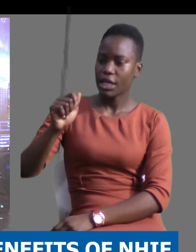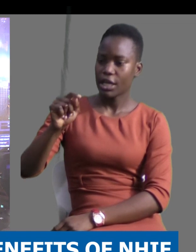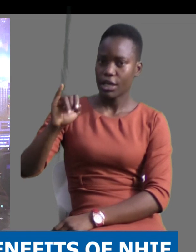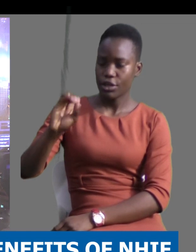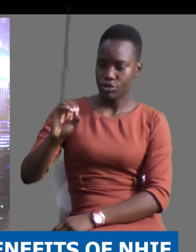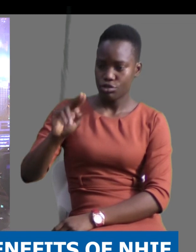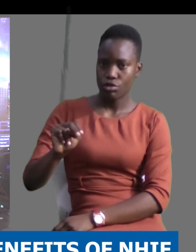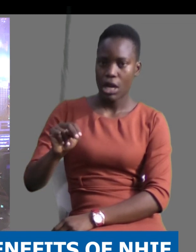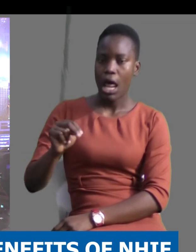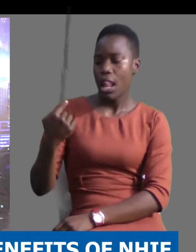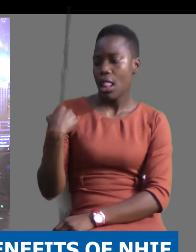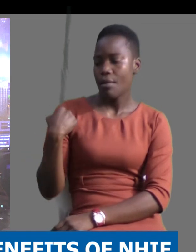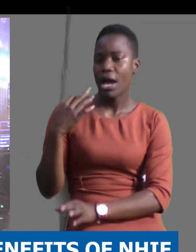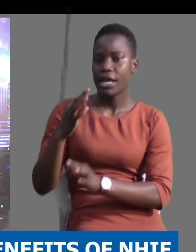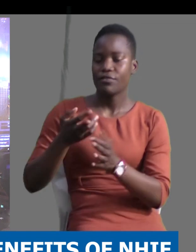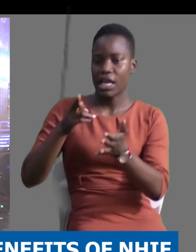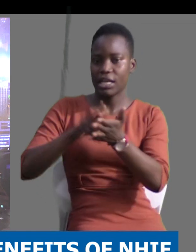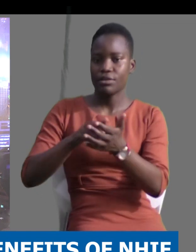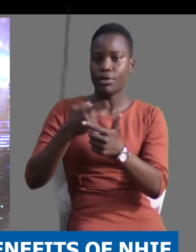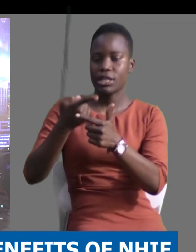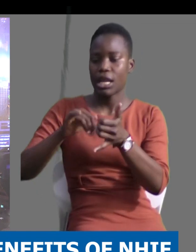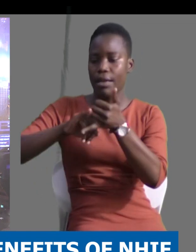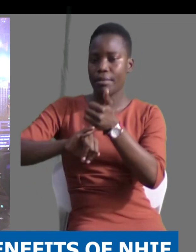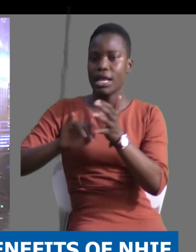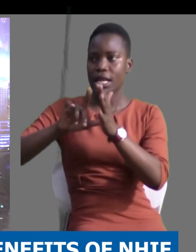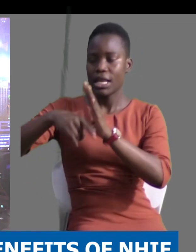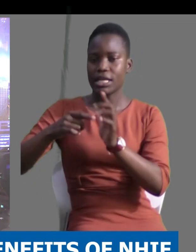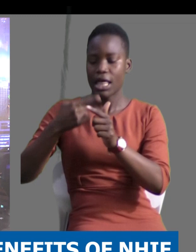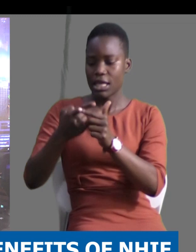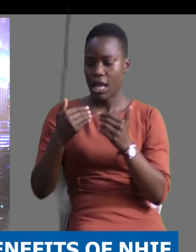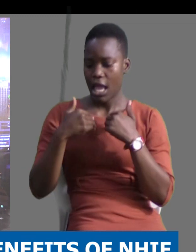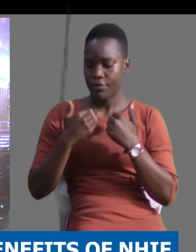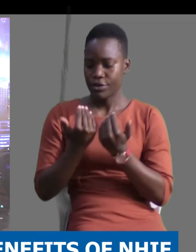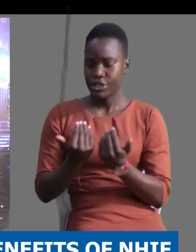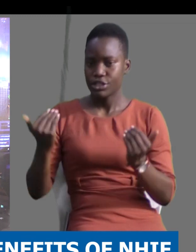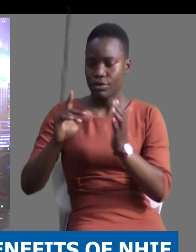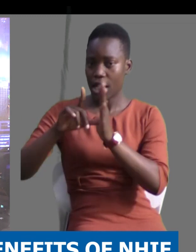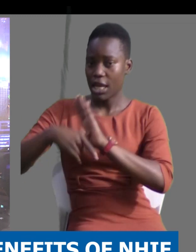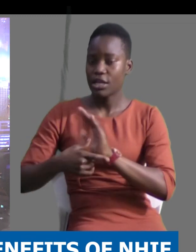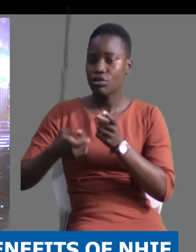But say I do register and I get married later on and I have